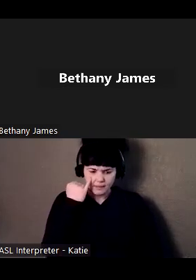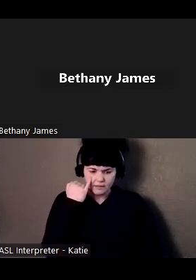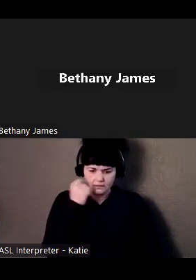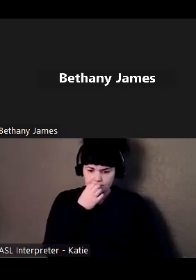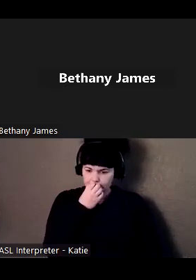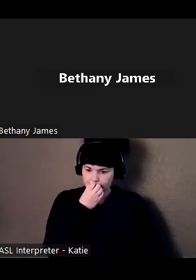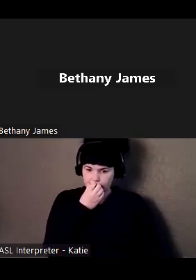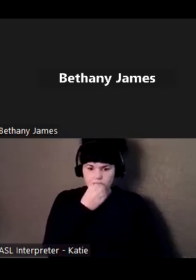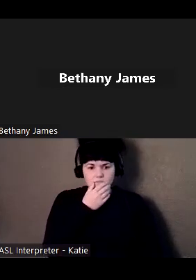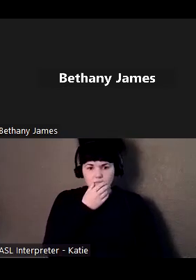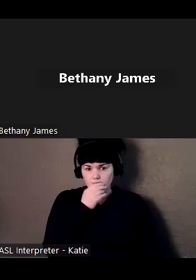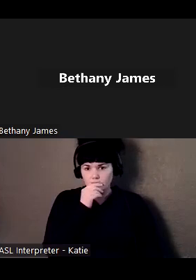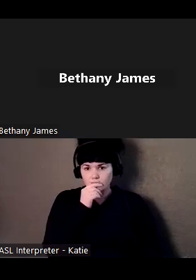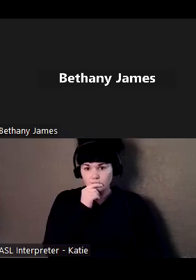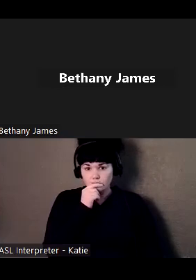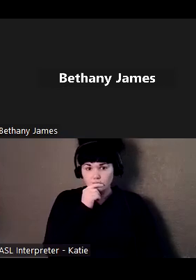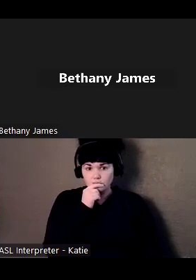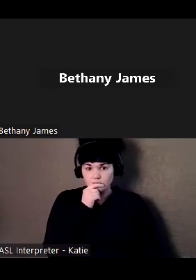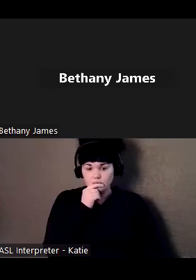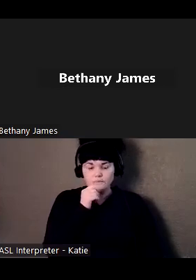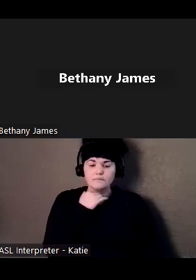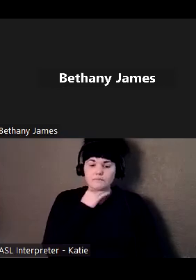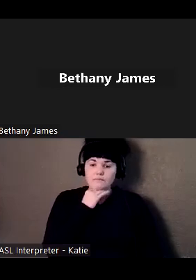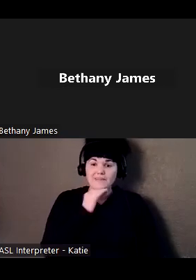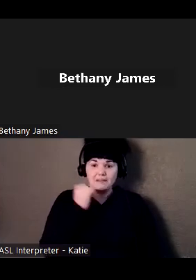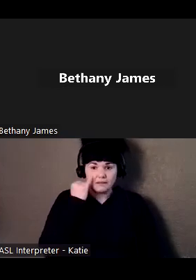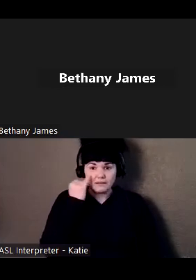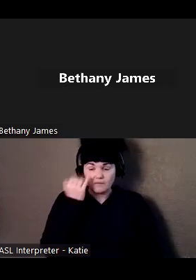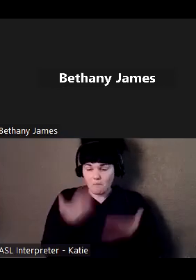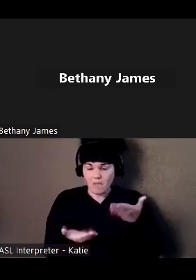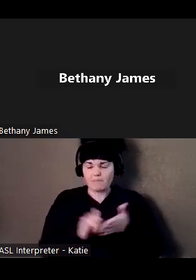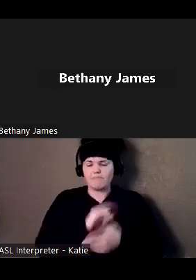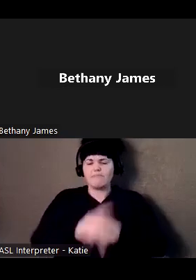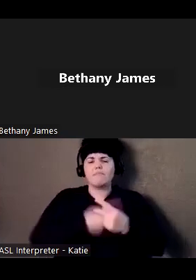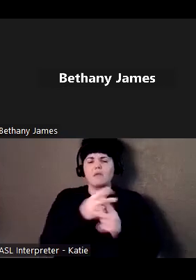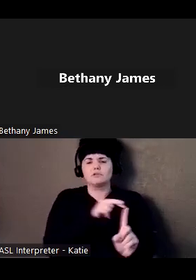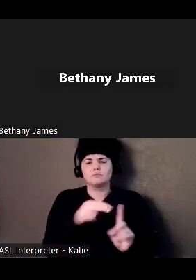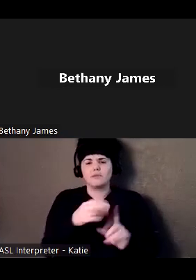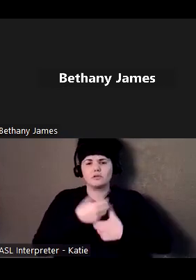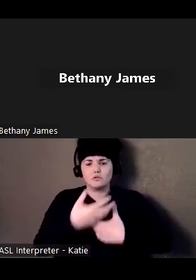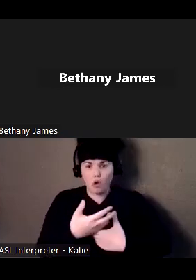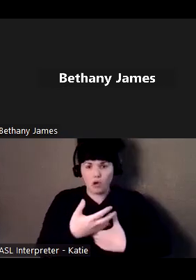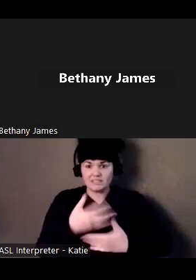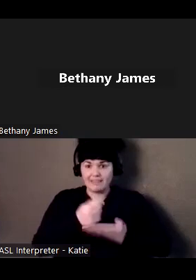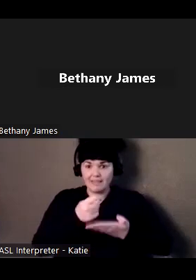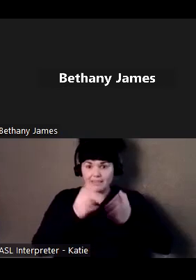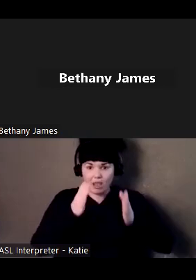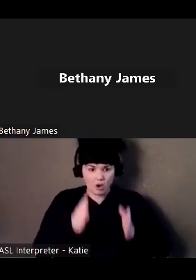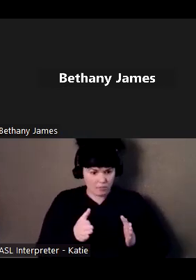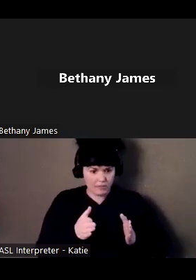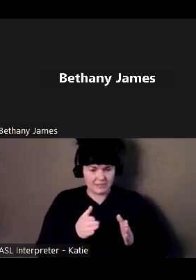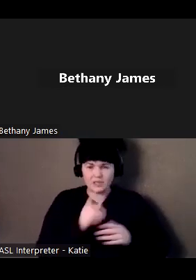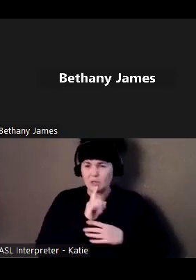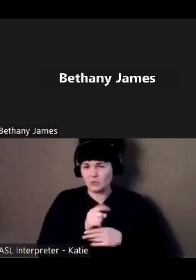causing mental health therapists themselves to foster the very kind of concerns we're discussing today. Because